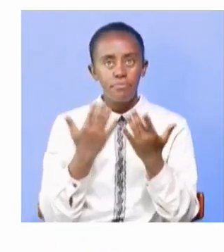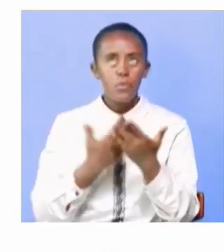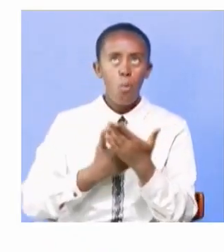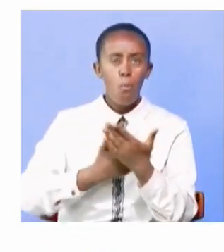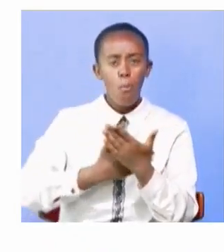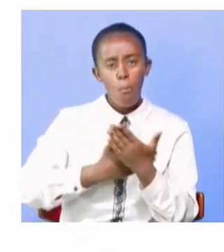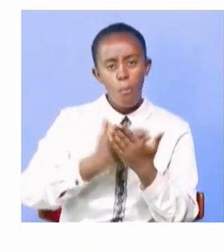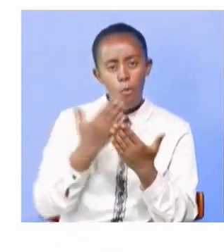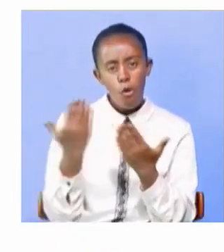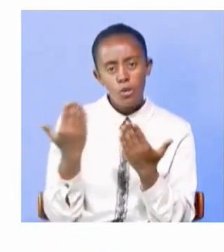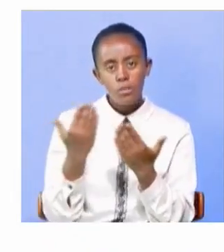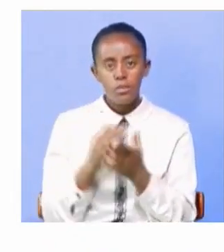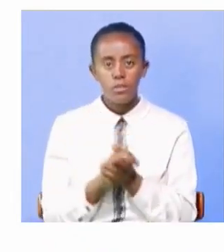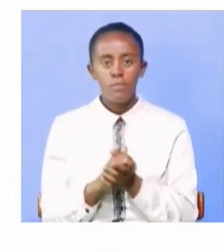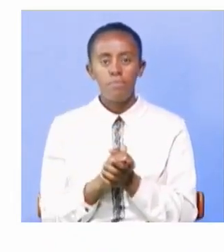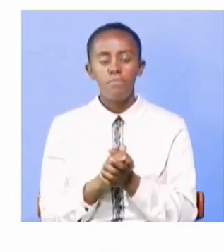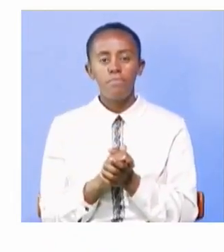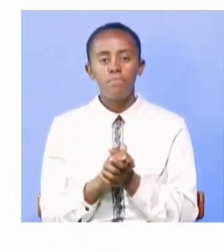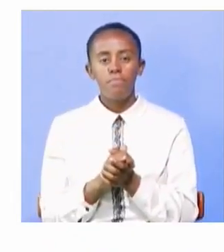In the early